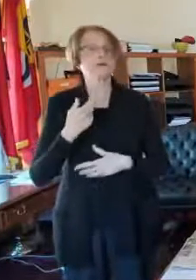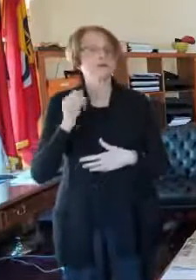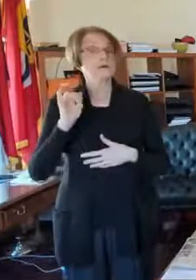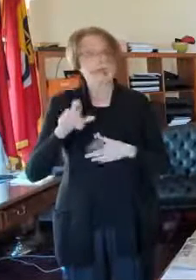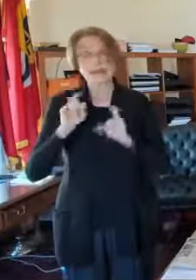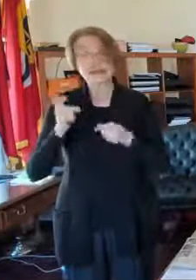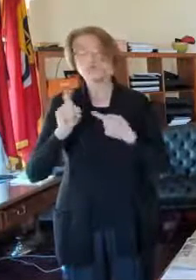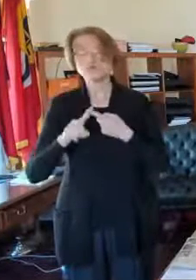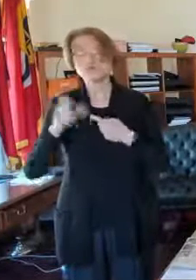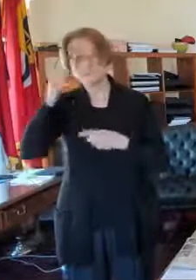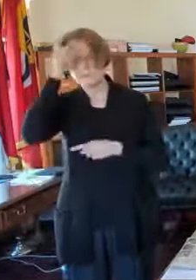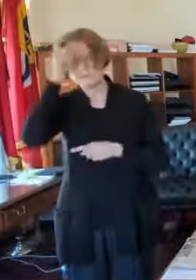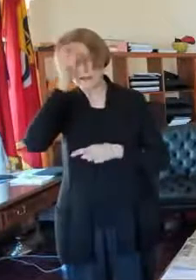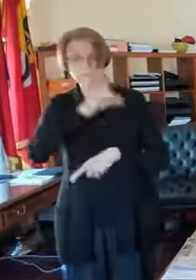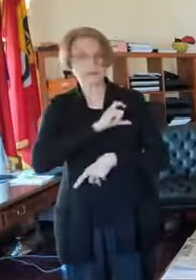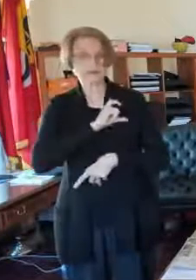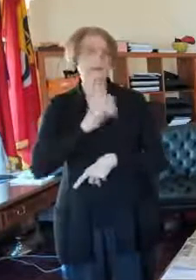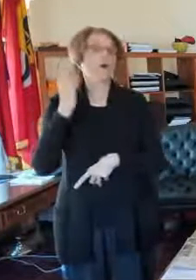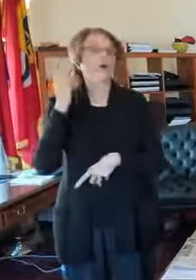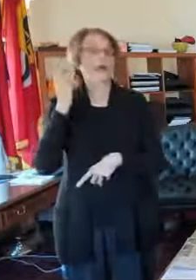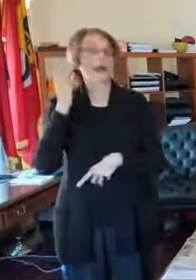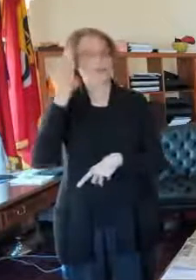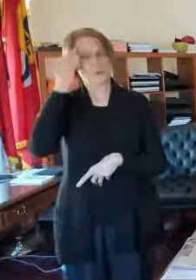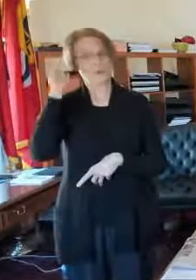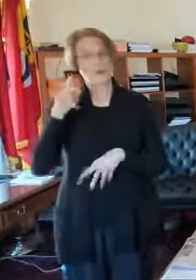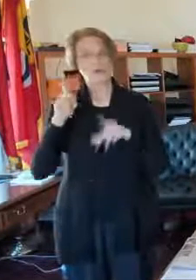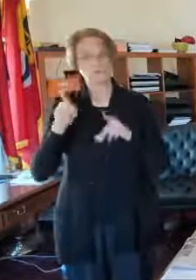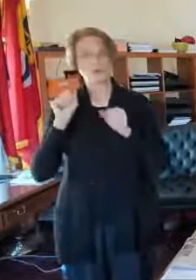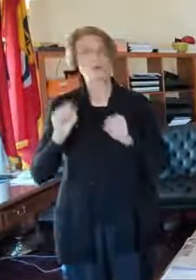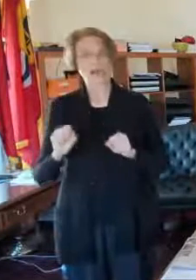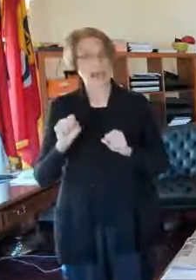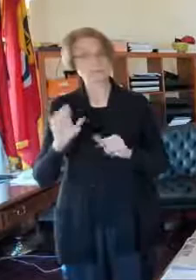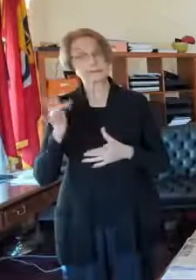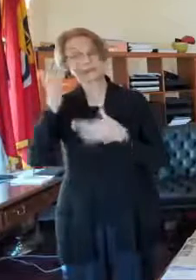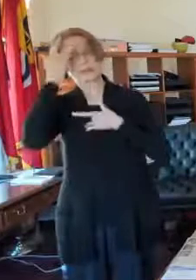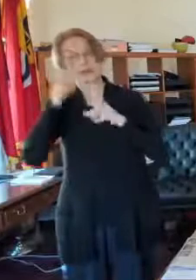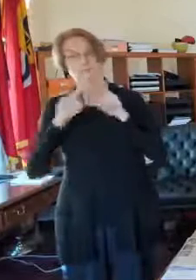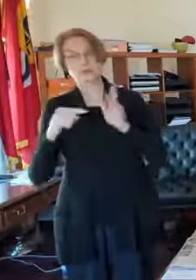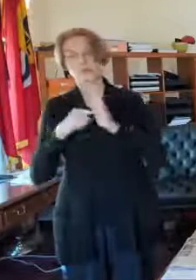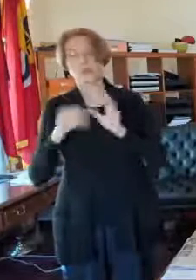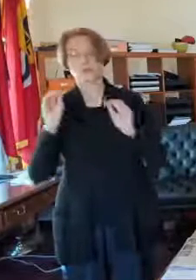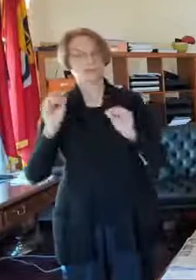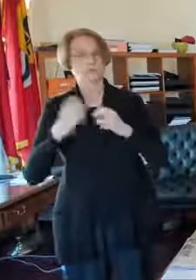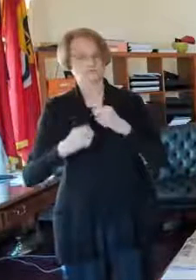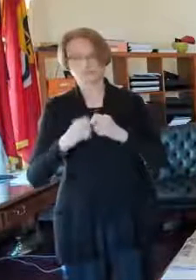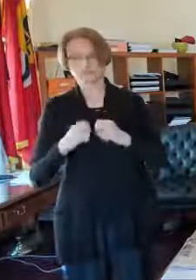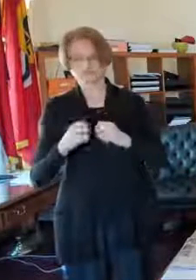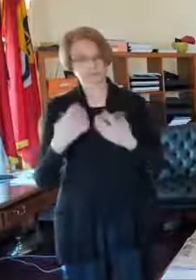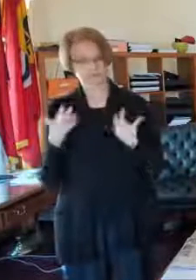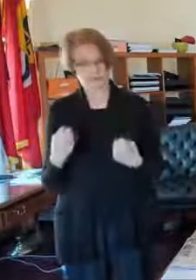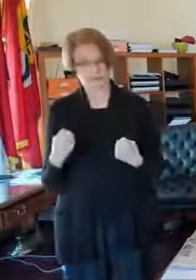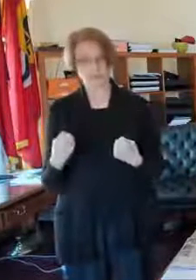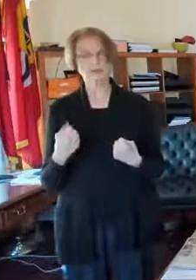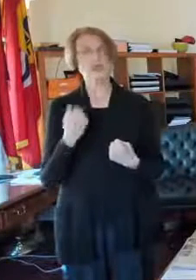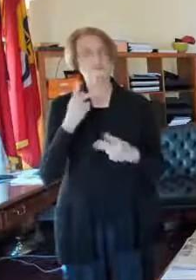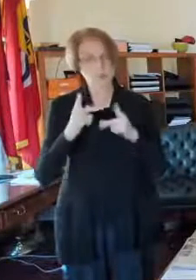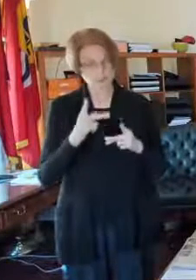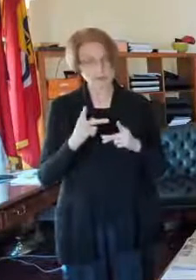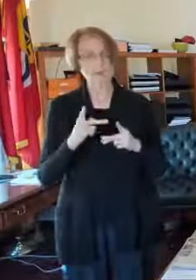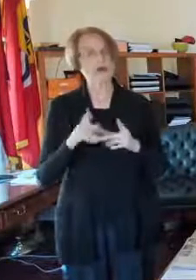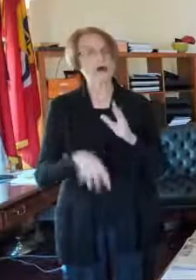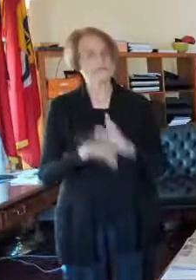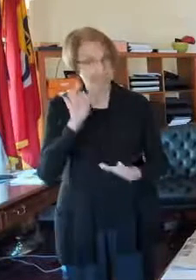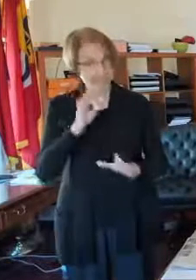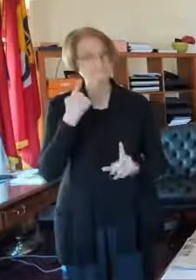police officers, because we know that people can be asymptomatic. We know there were a few people who tested positive to that